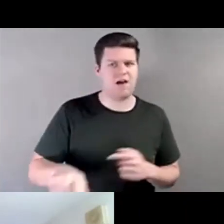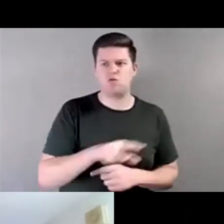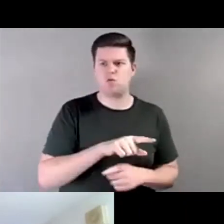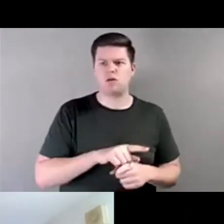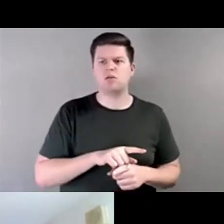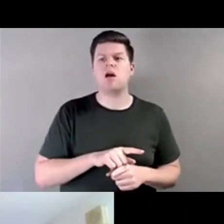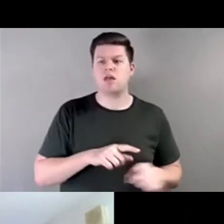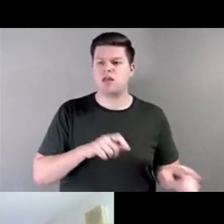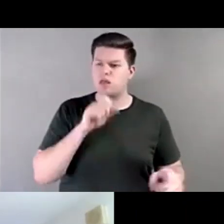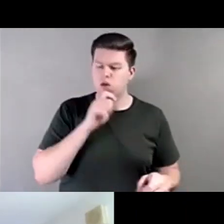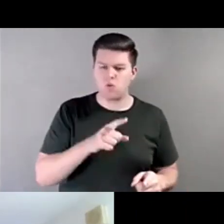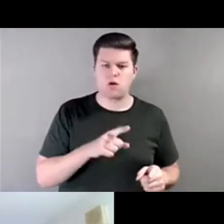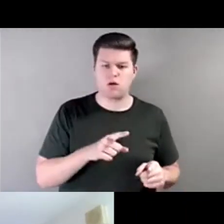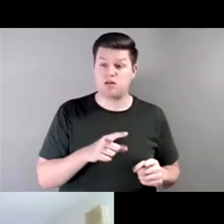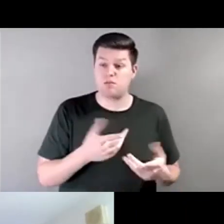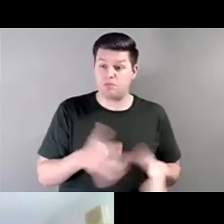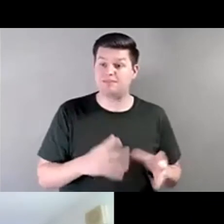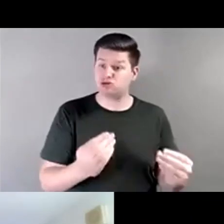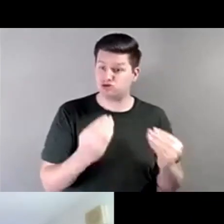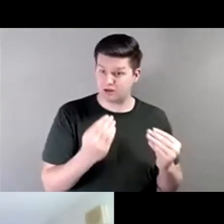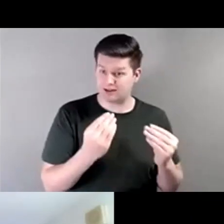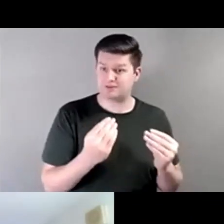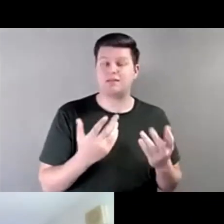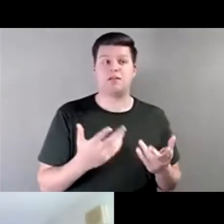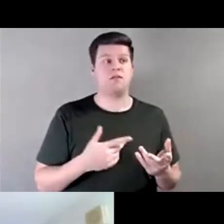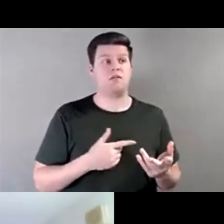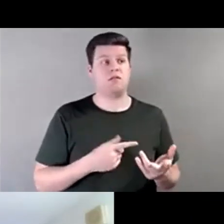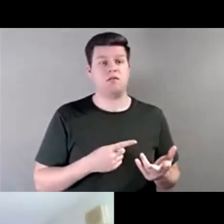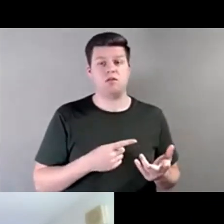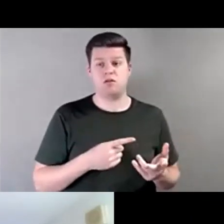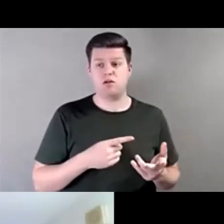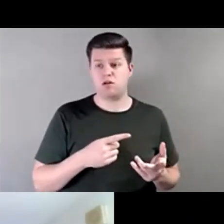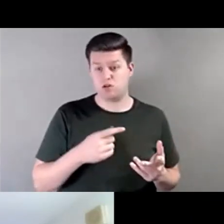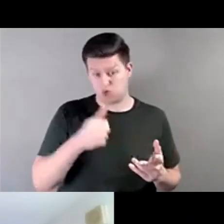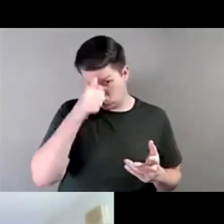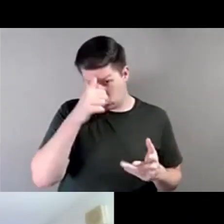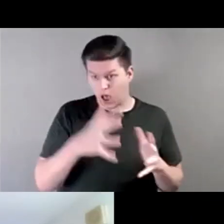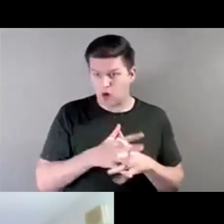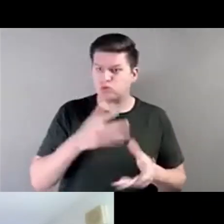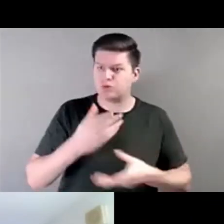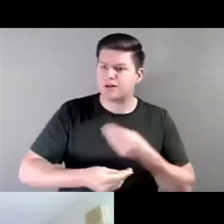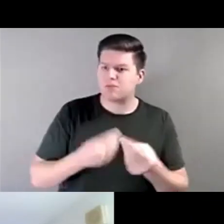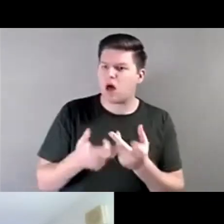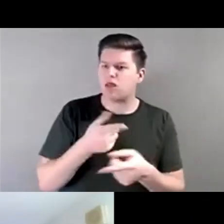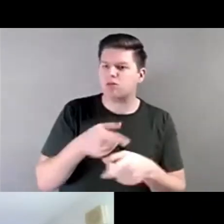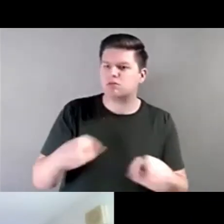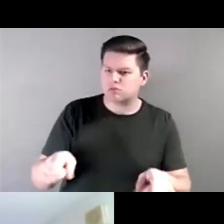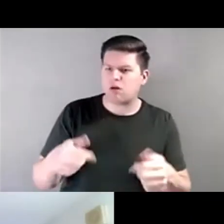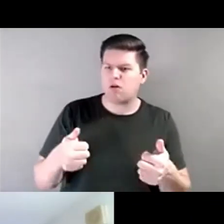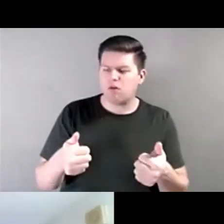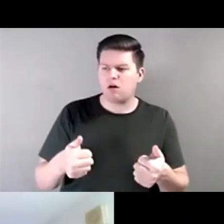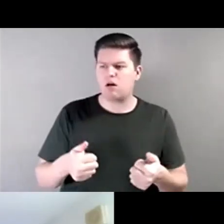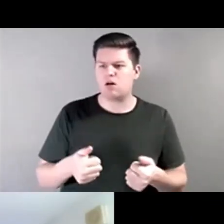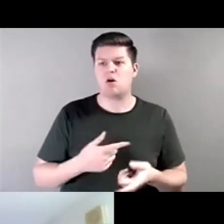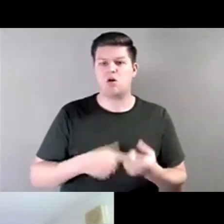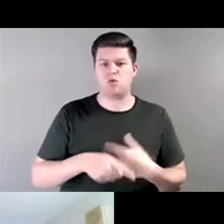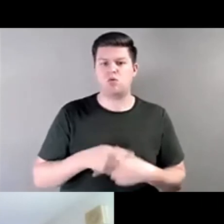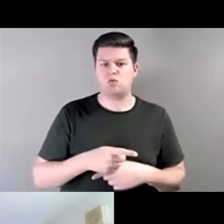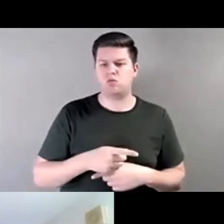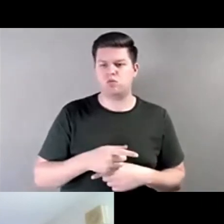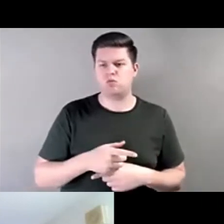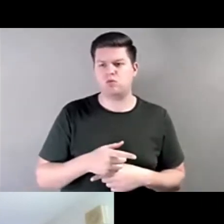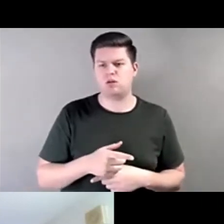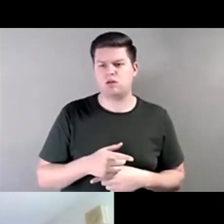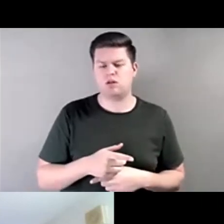on it, and we would absolutely want to establish who is there, who hasn't